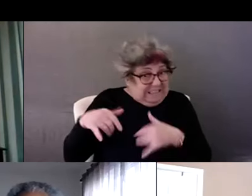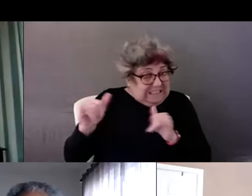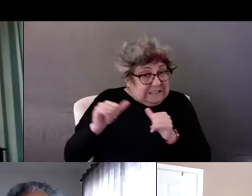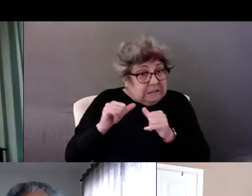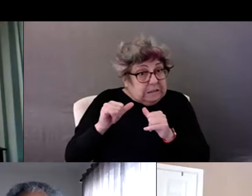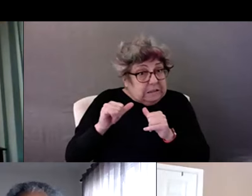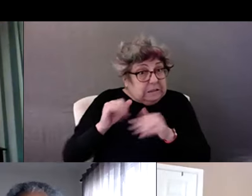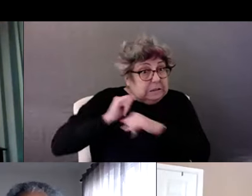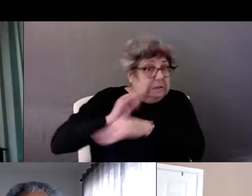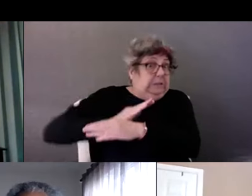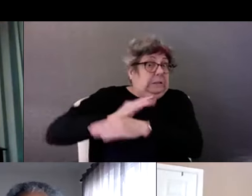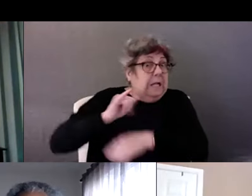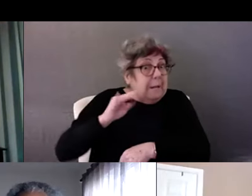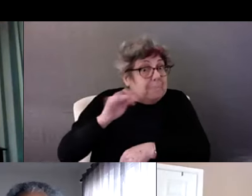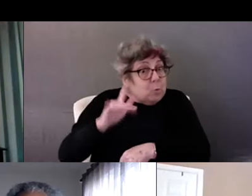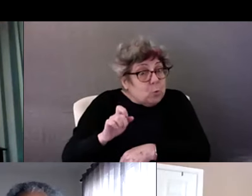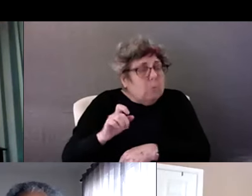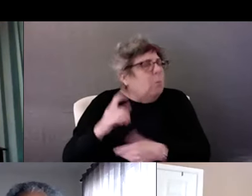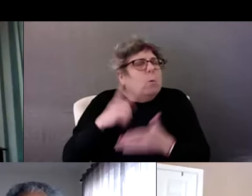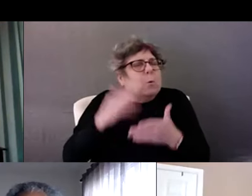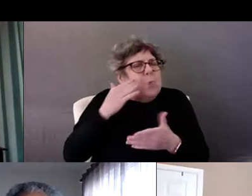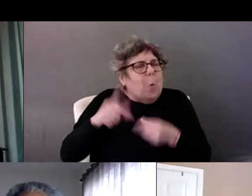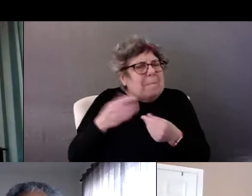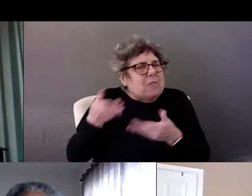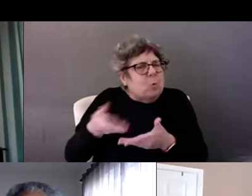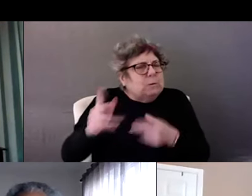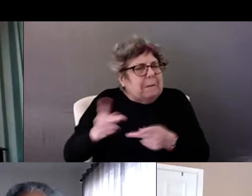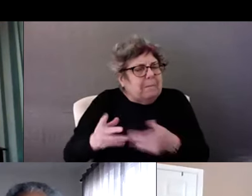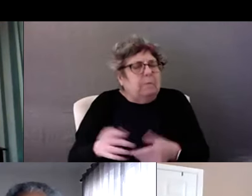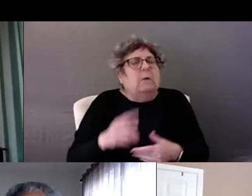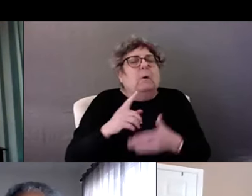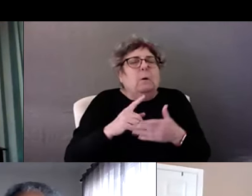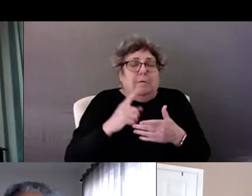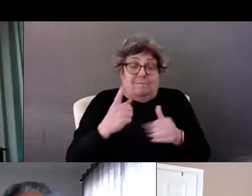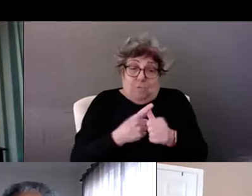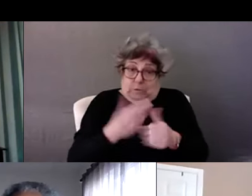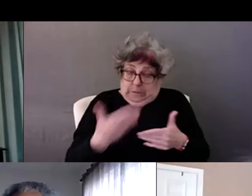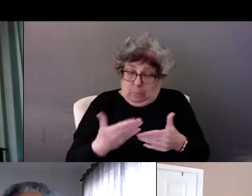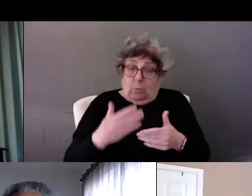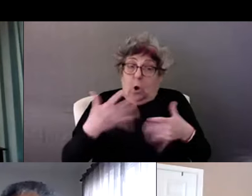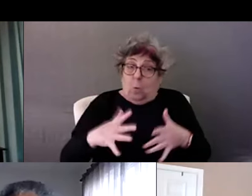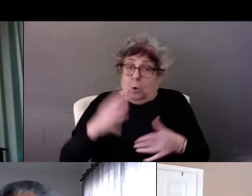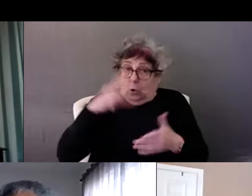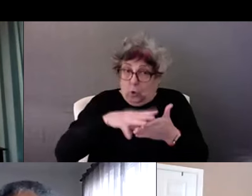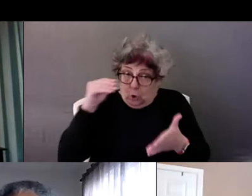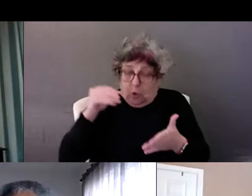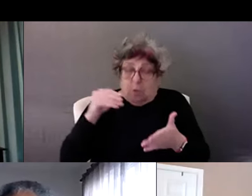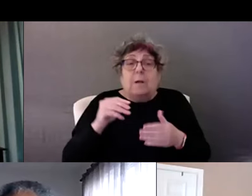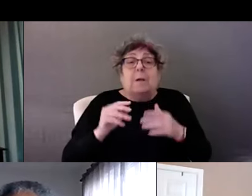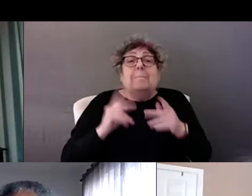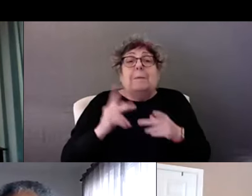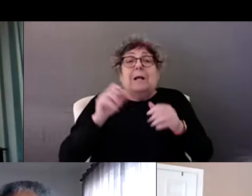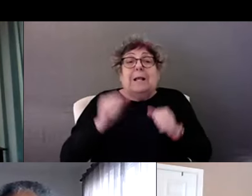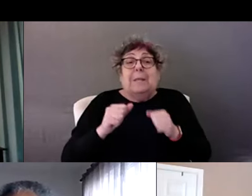about such individuals? So the first thing that we've learned is what you already said, is that people can be positive on that nucleic acid